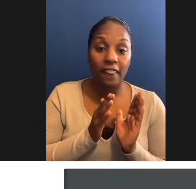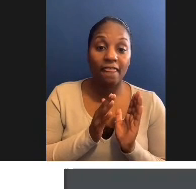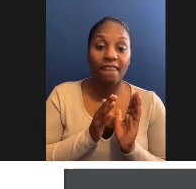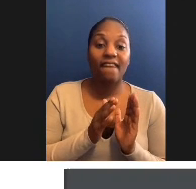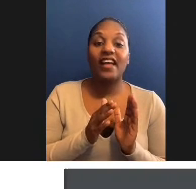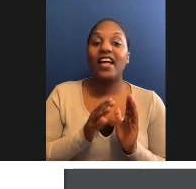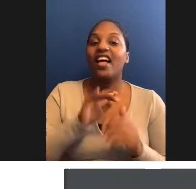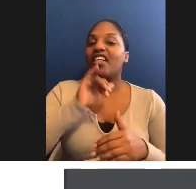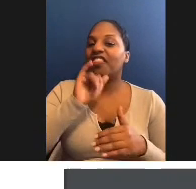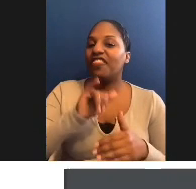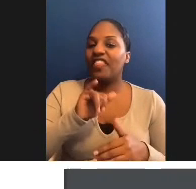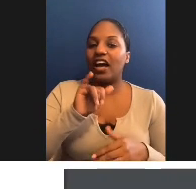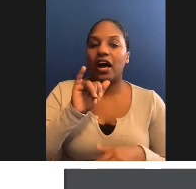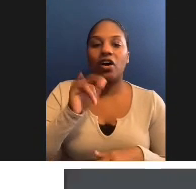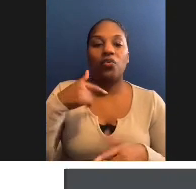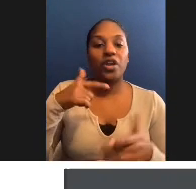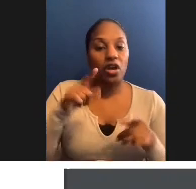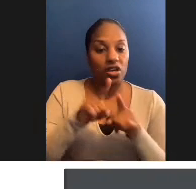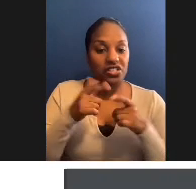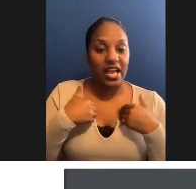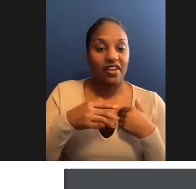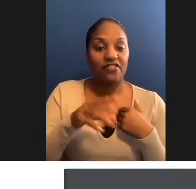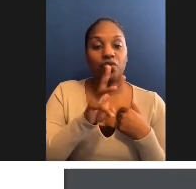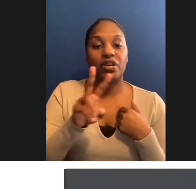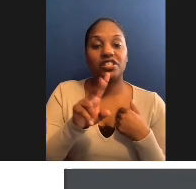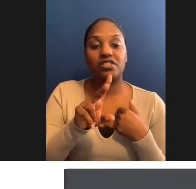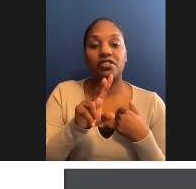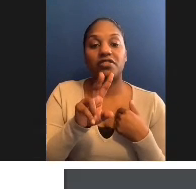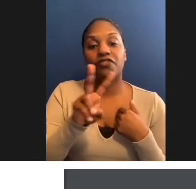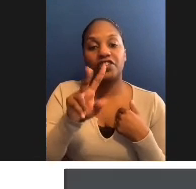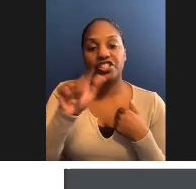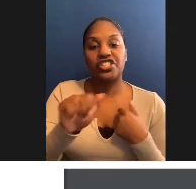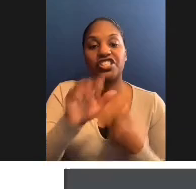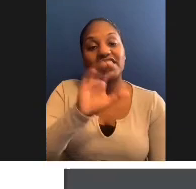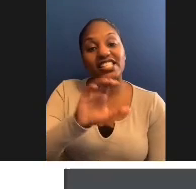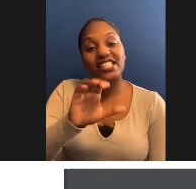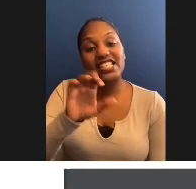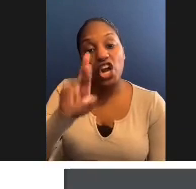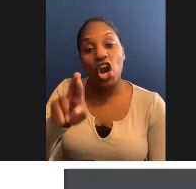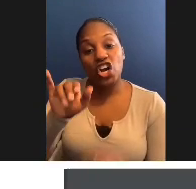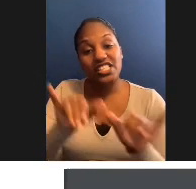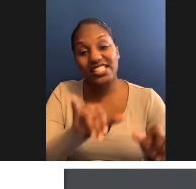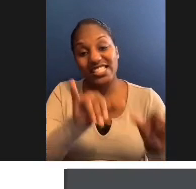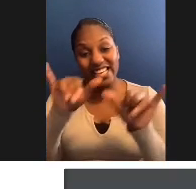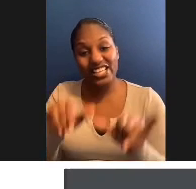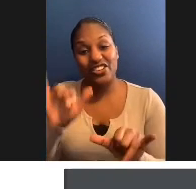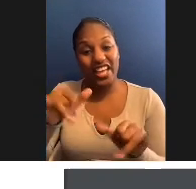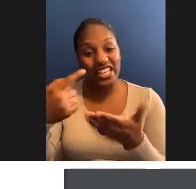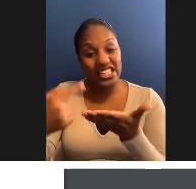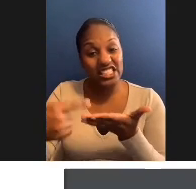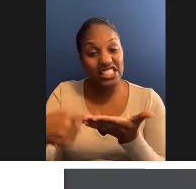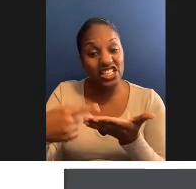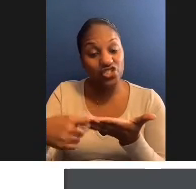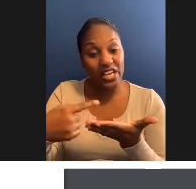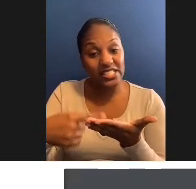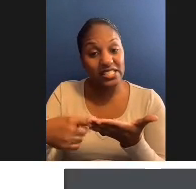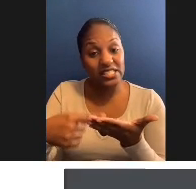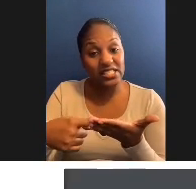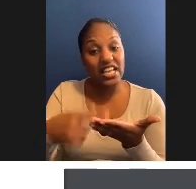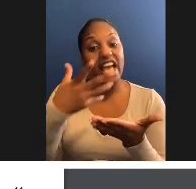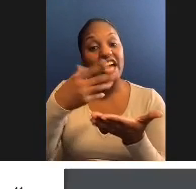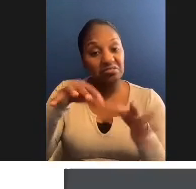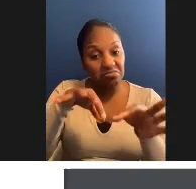These are the West Virginia CCR standards that this addresses, the resource